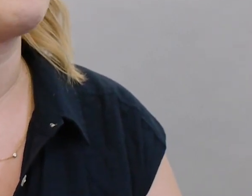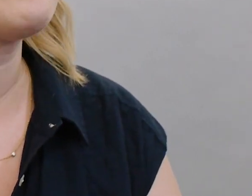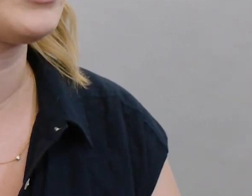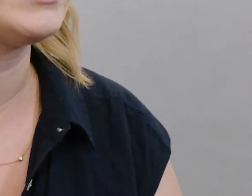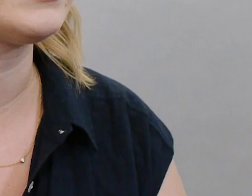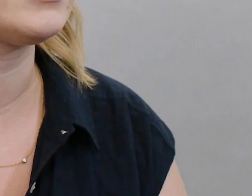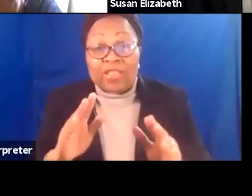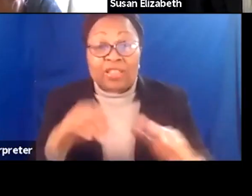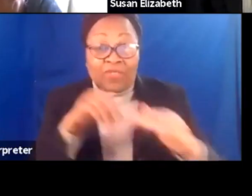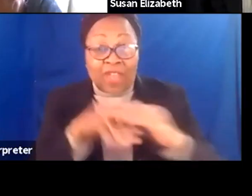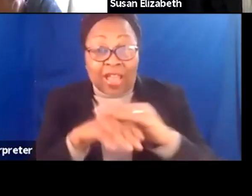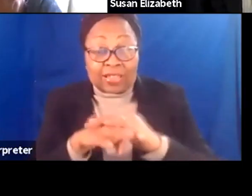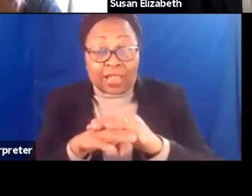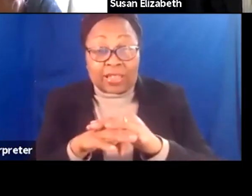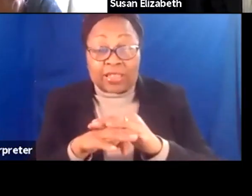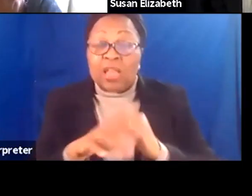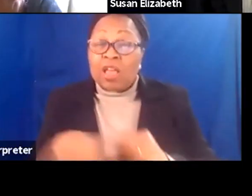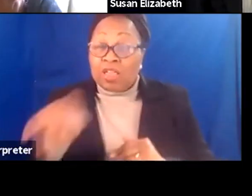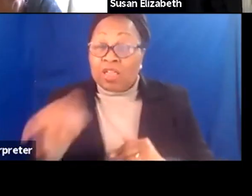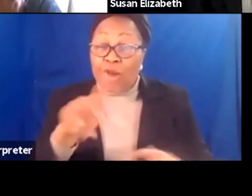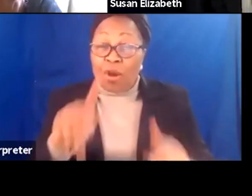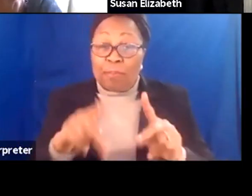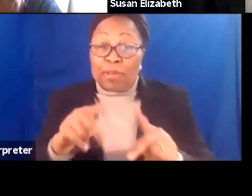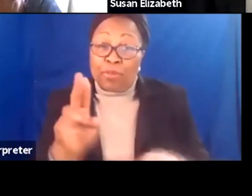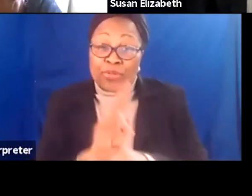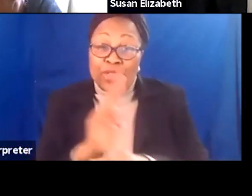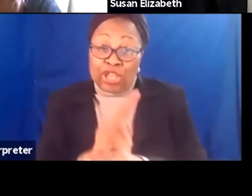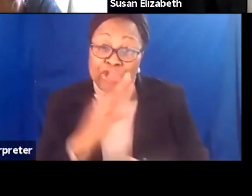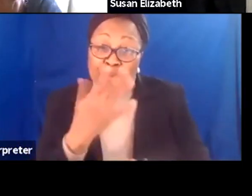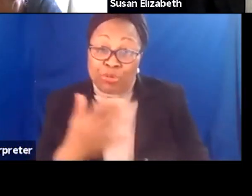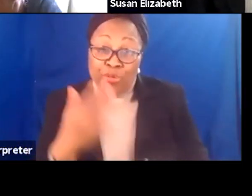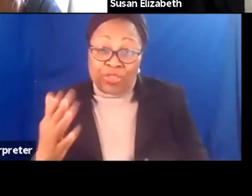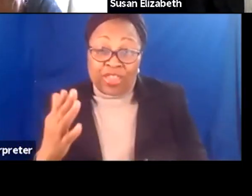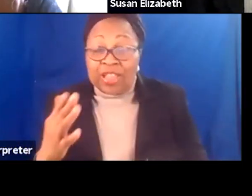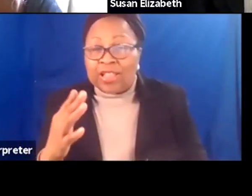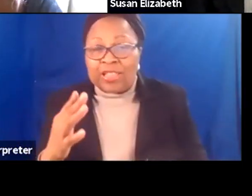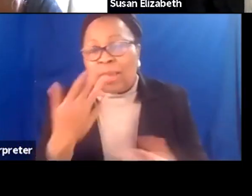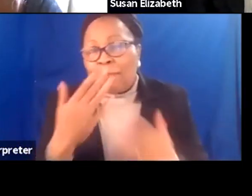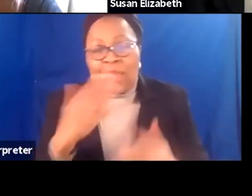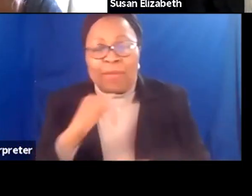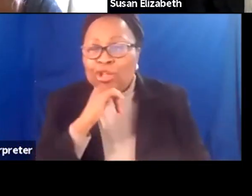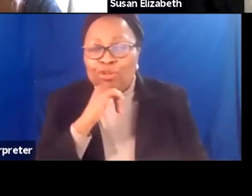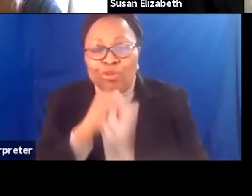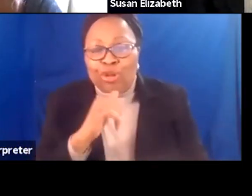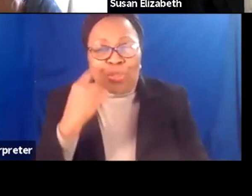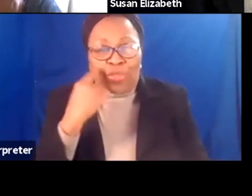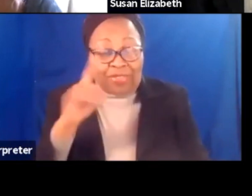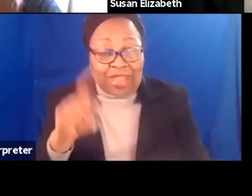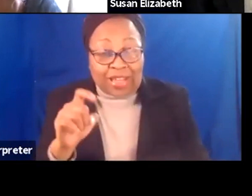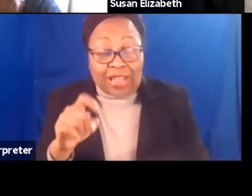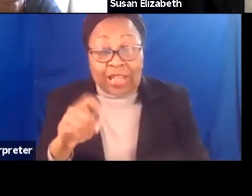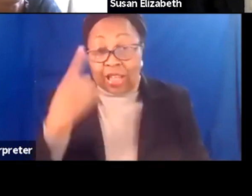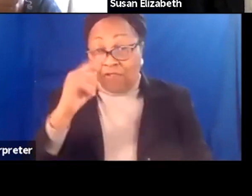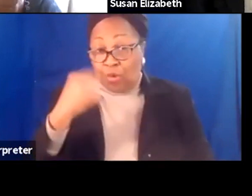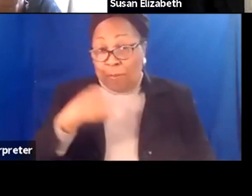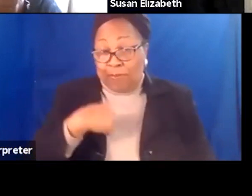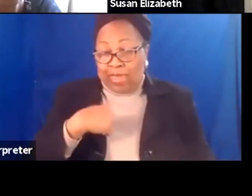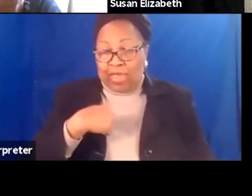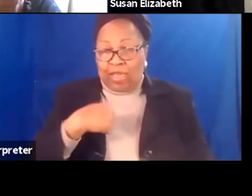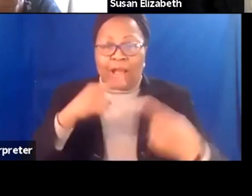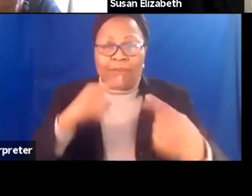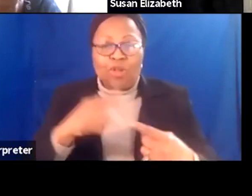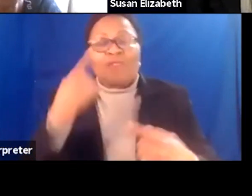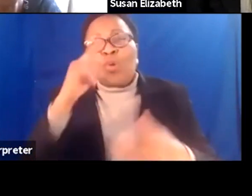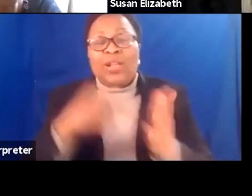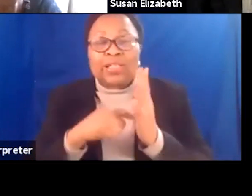so my work in accessibility is to work with sound designers, lighting designers, and the director, and work on adjusting cues and sounds so they might